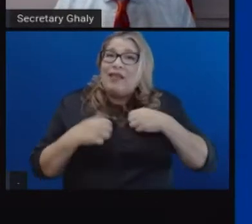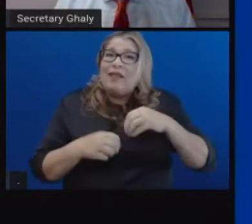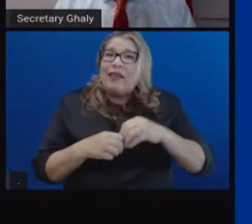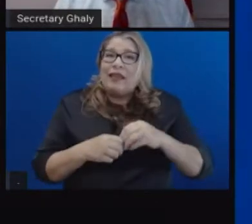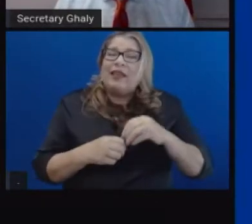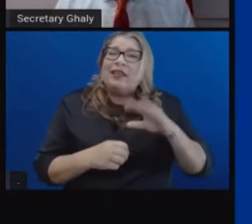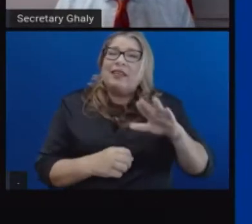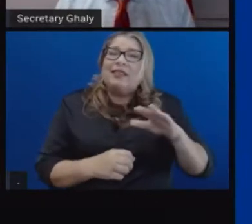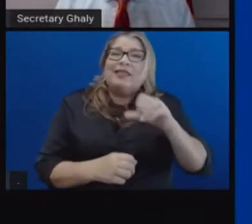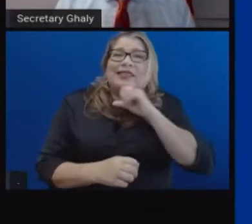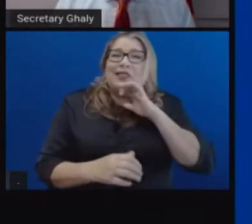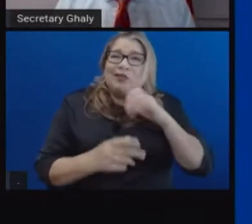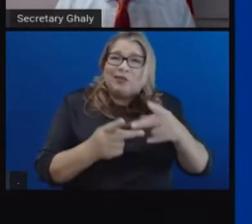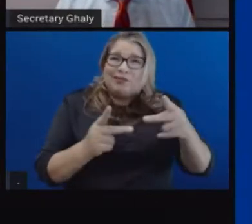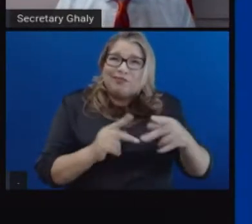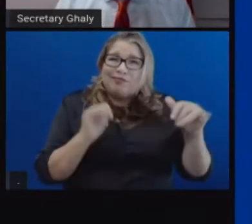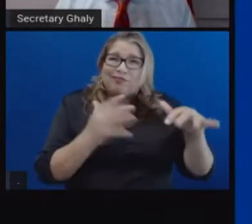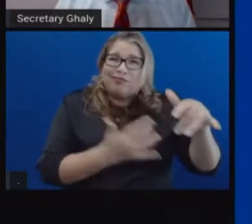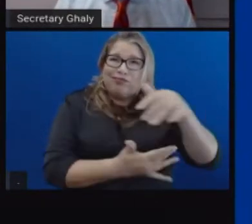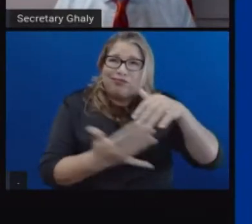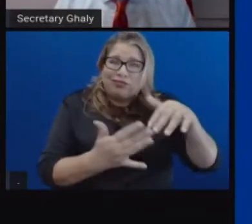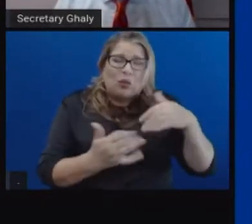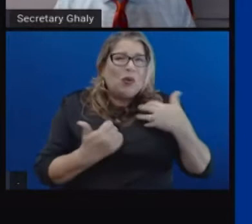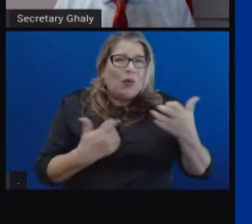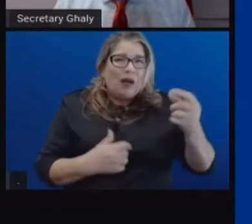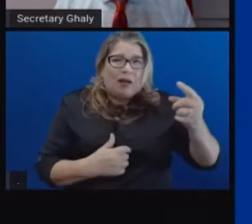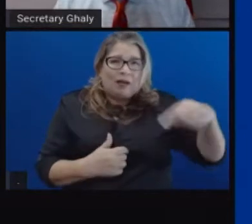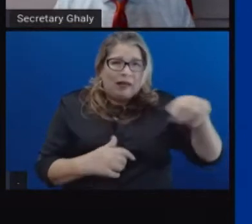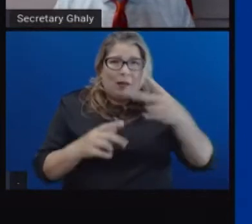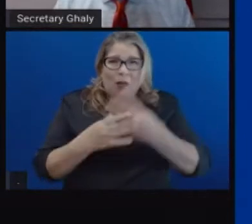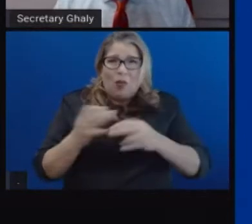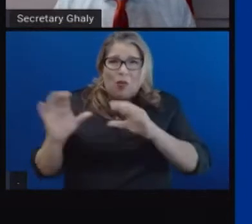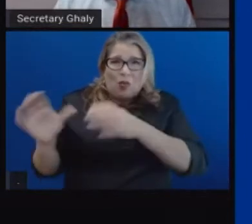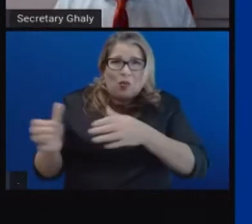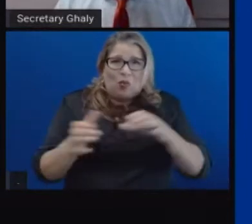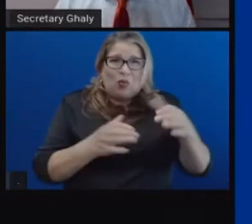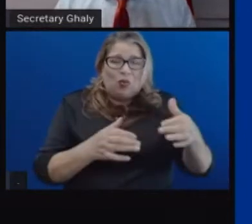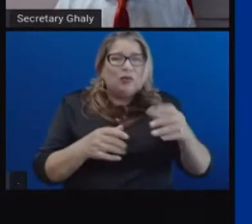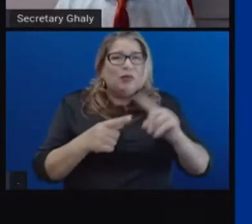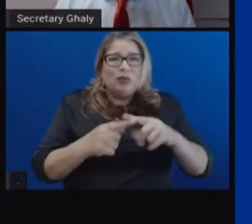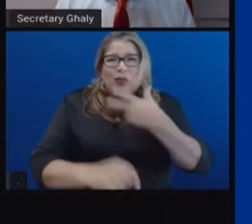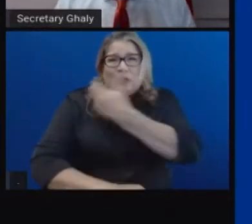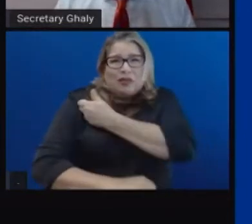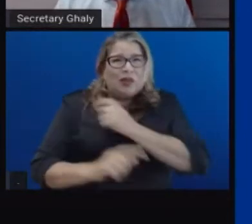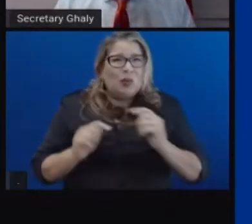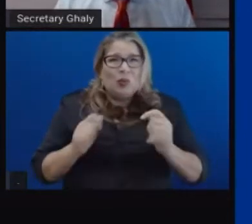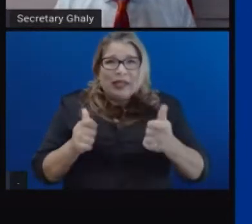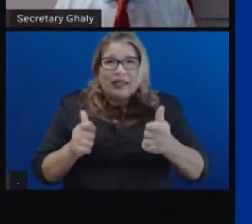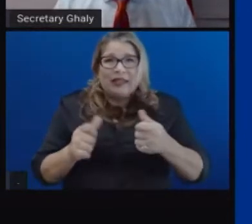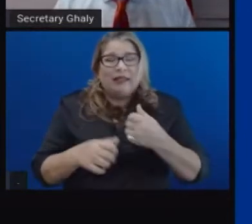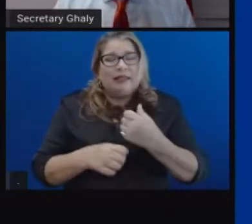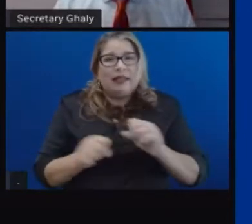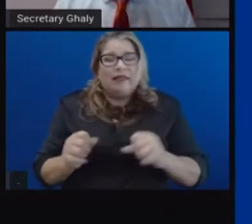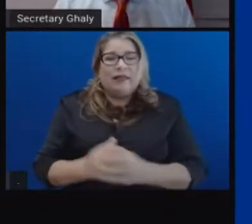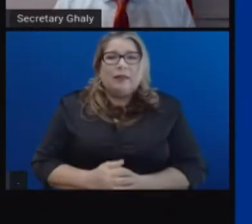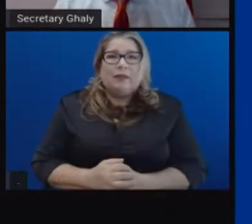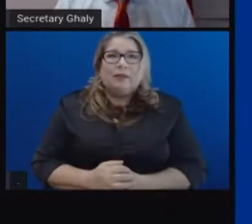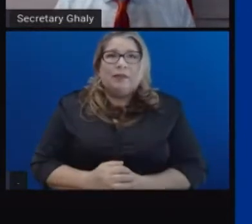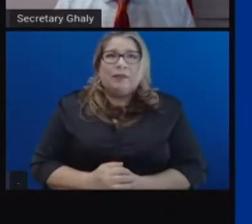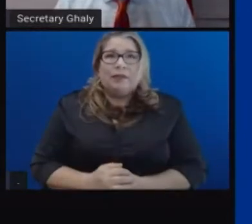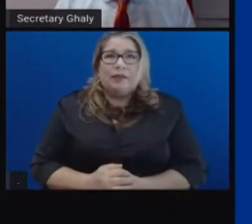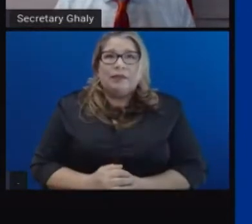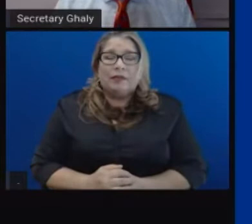vaccinated. There's a special effort focused on not just frontline healthcare providers, but all those who might join the effort to